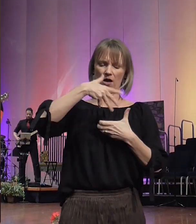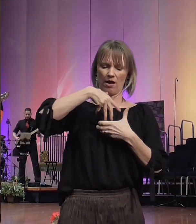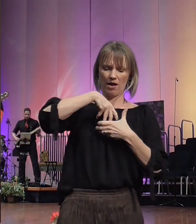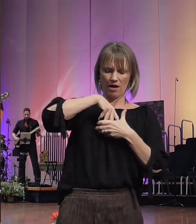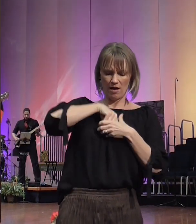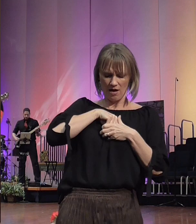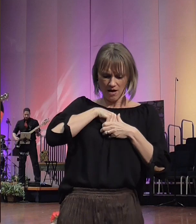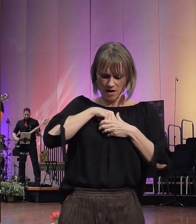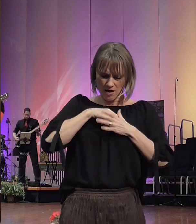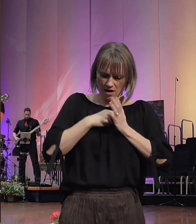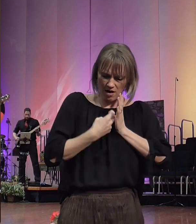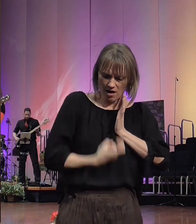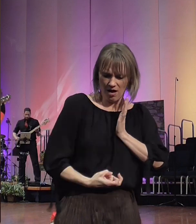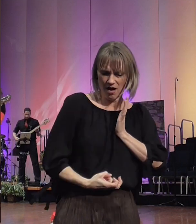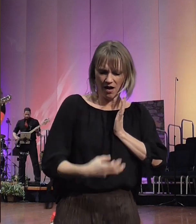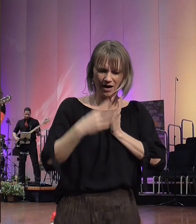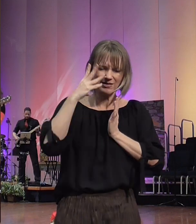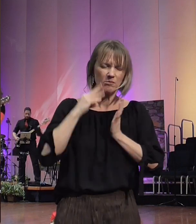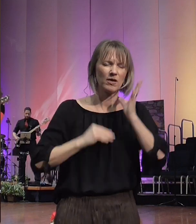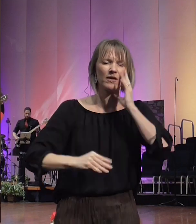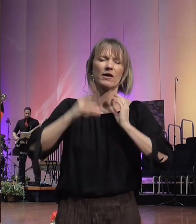wide awake.